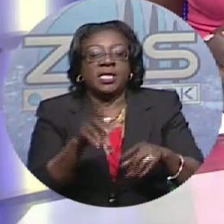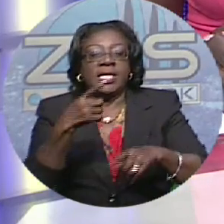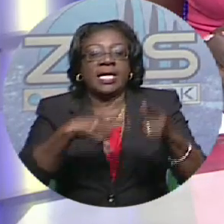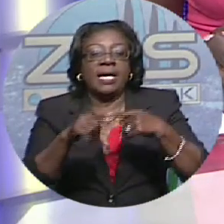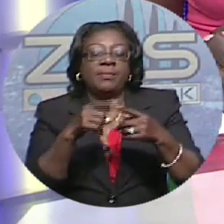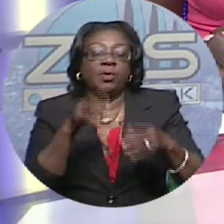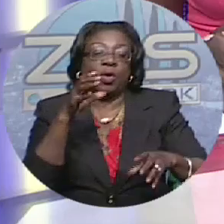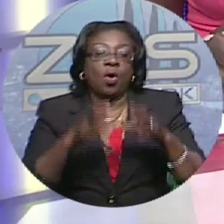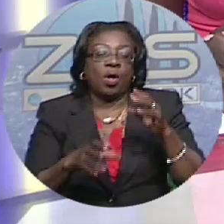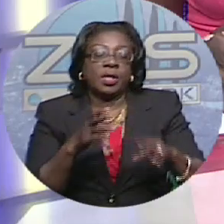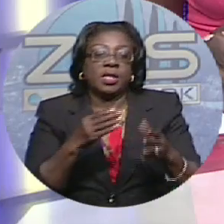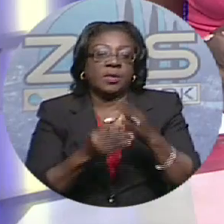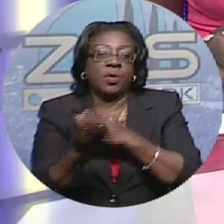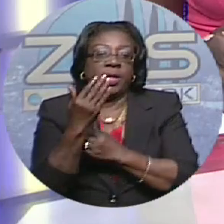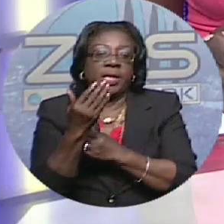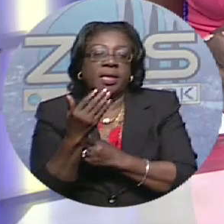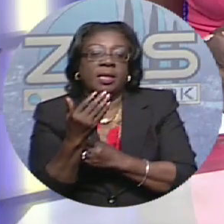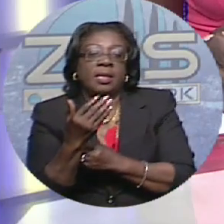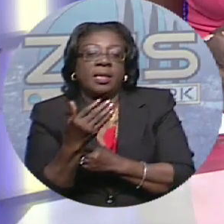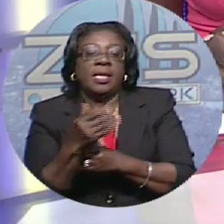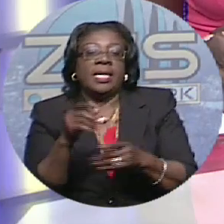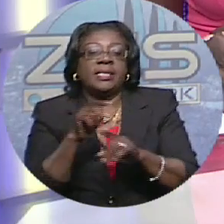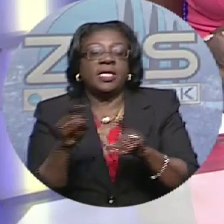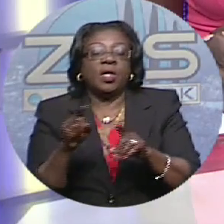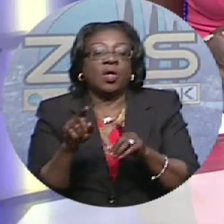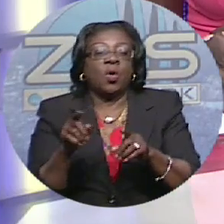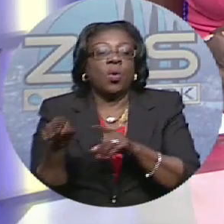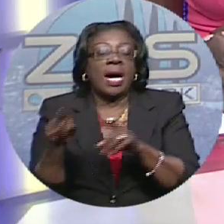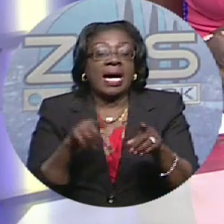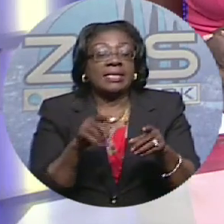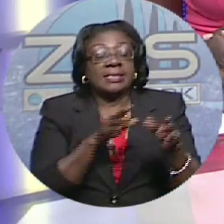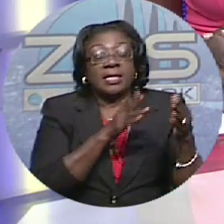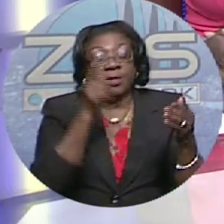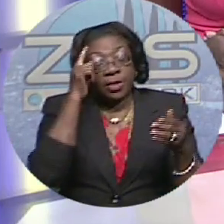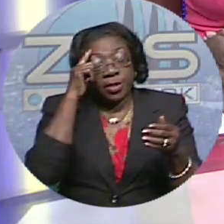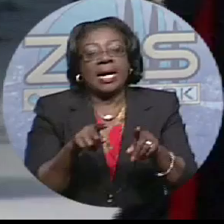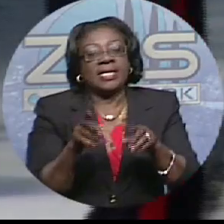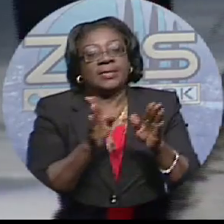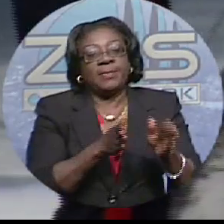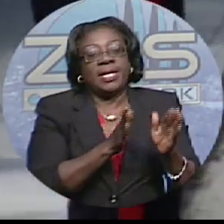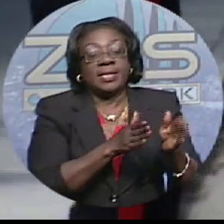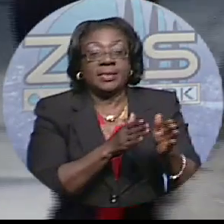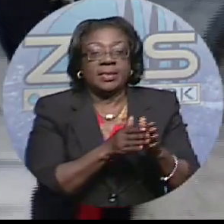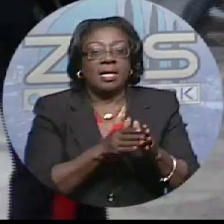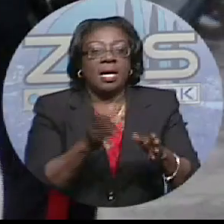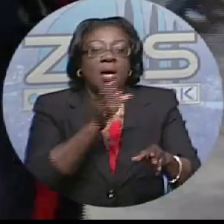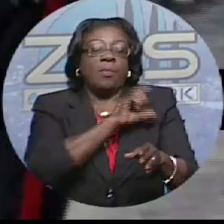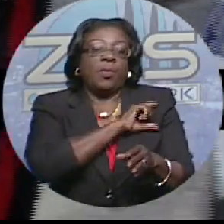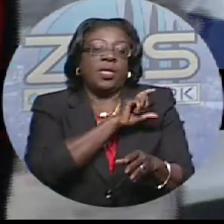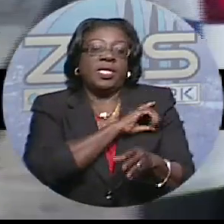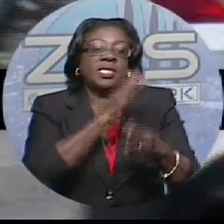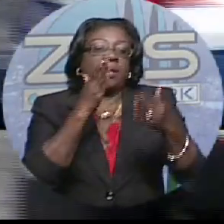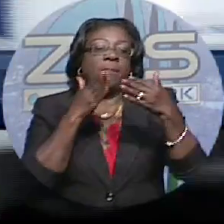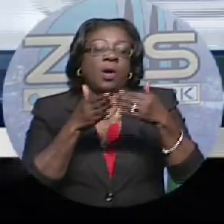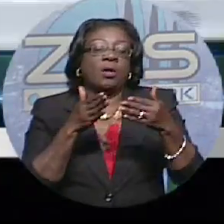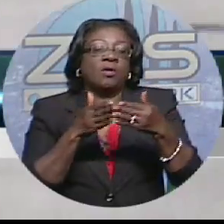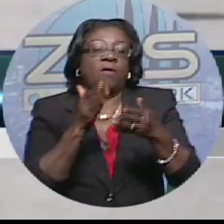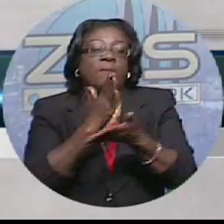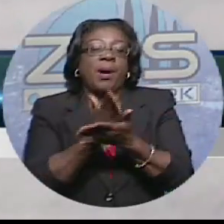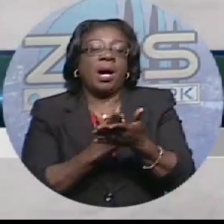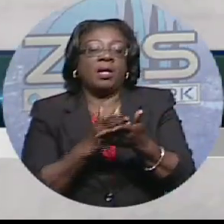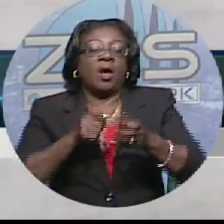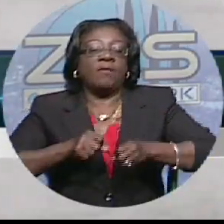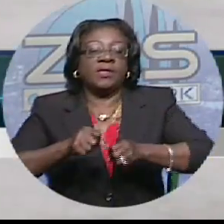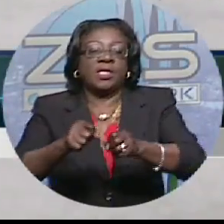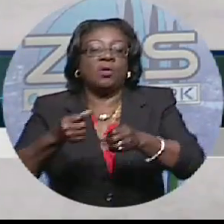their arraignment. However, she tells us that it didn't go as anticipated. Police blocked off portions of South Street in the vicinity